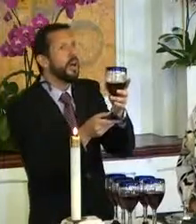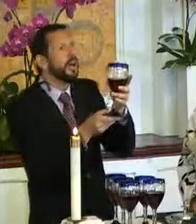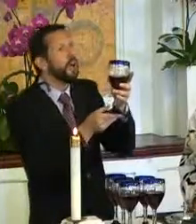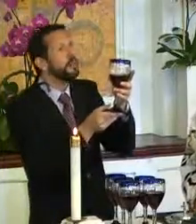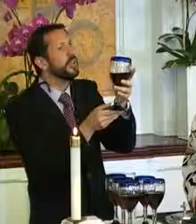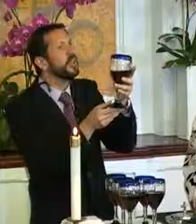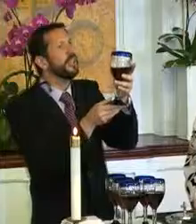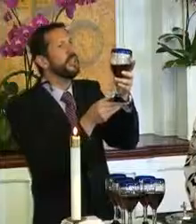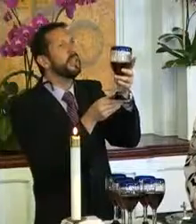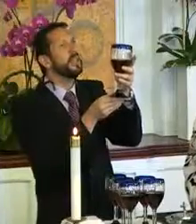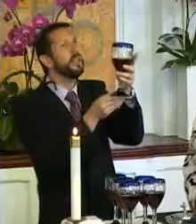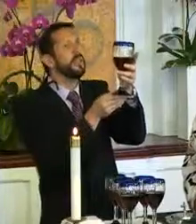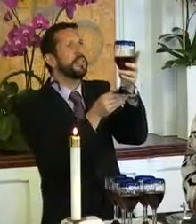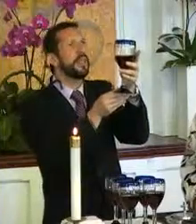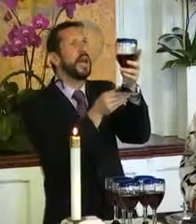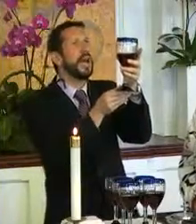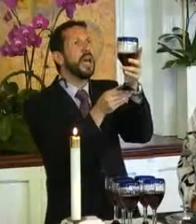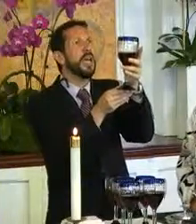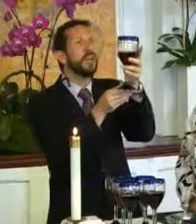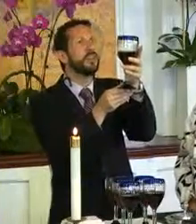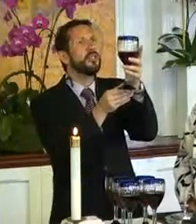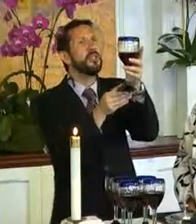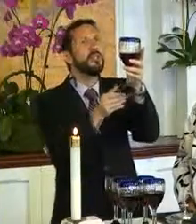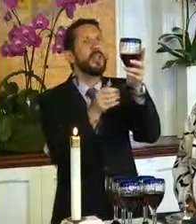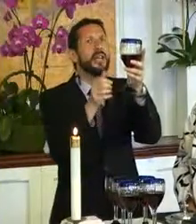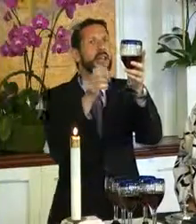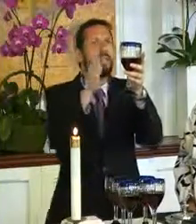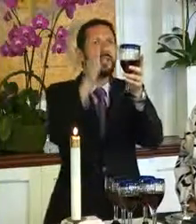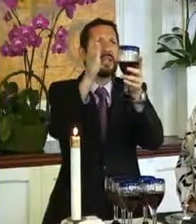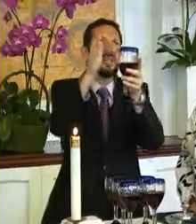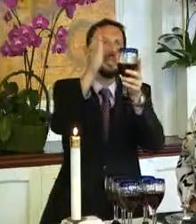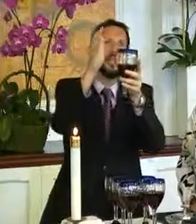cup. After giving thanks, you